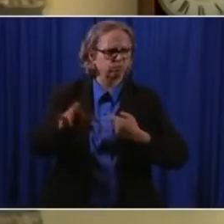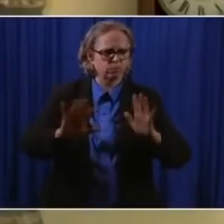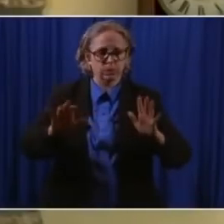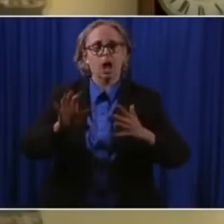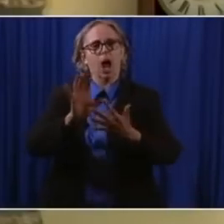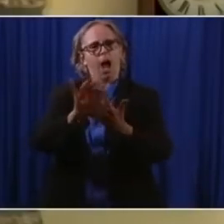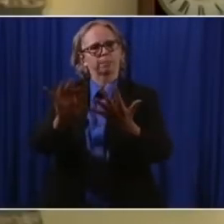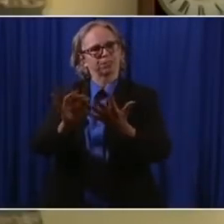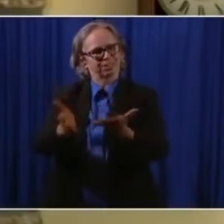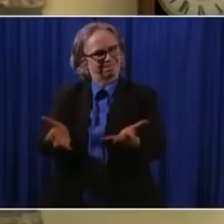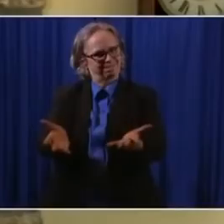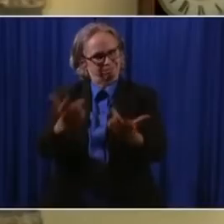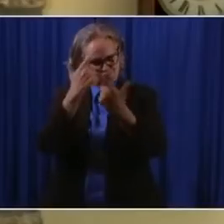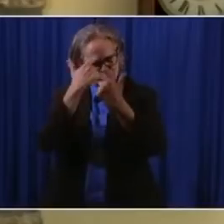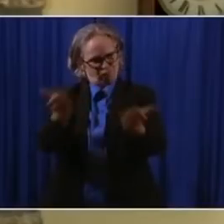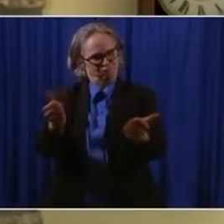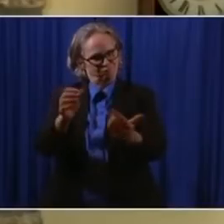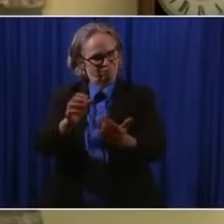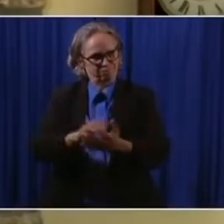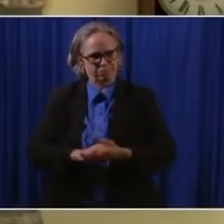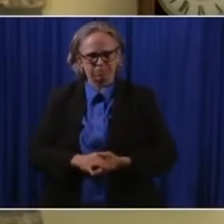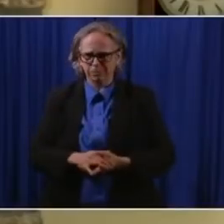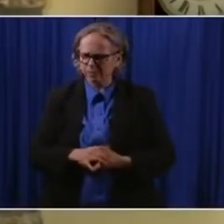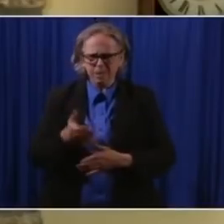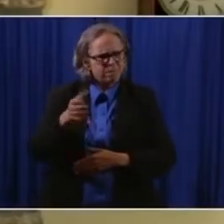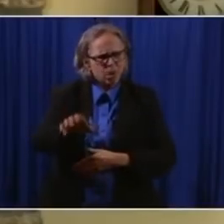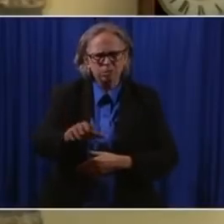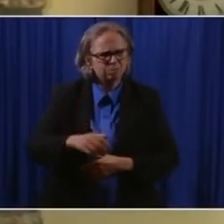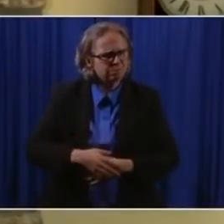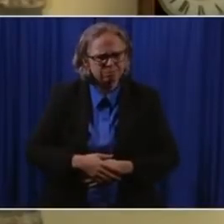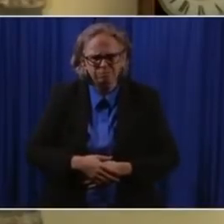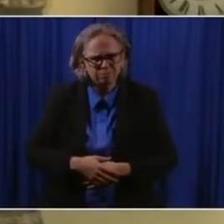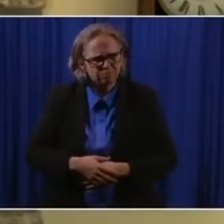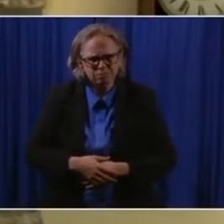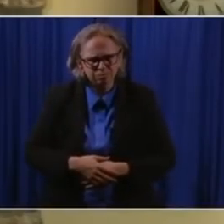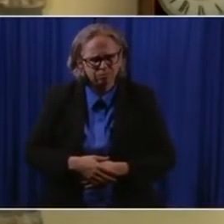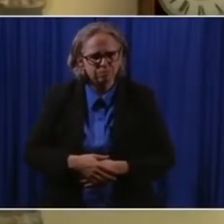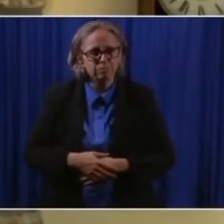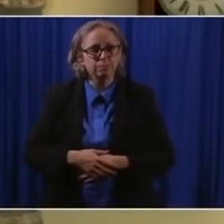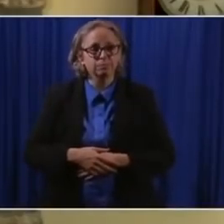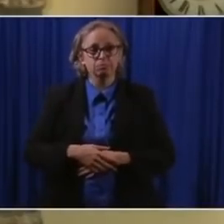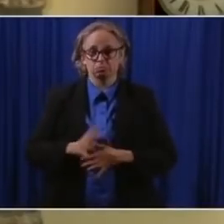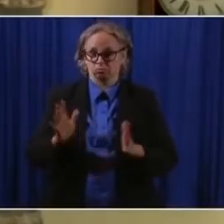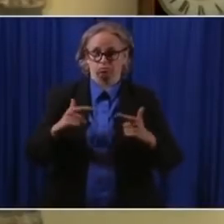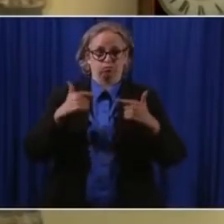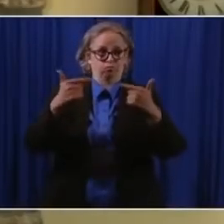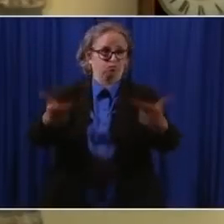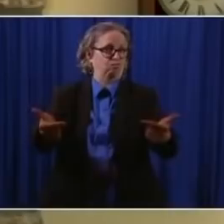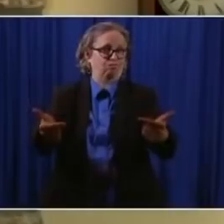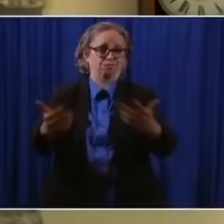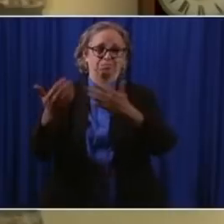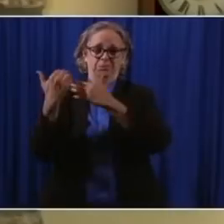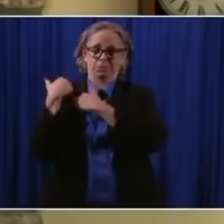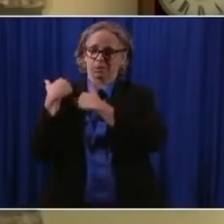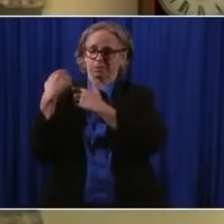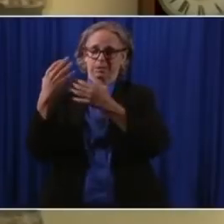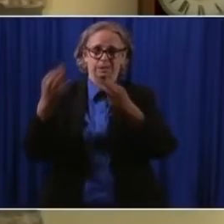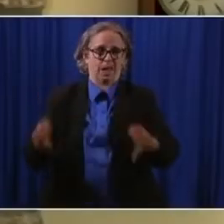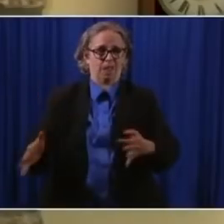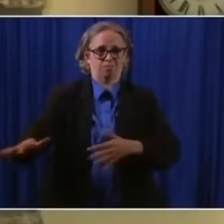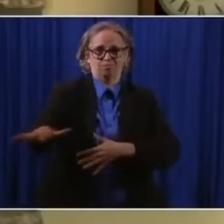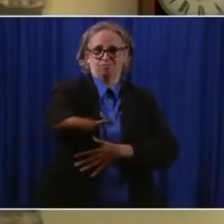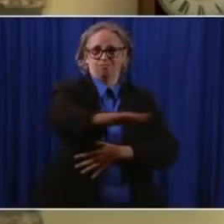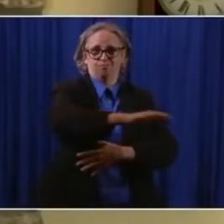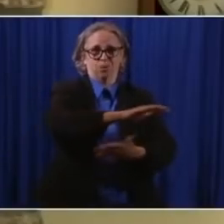But what we did with the order on Tuesday is we just presented